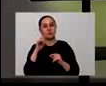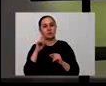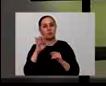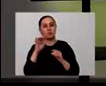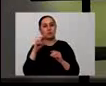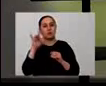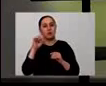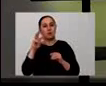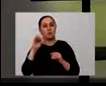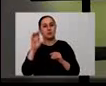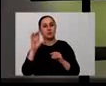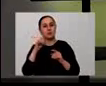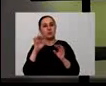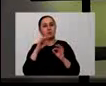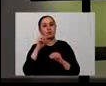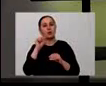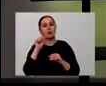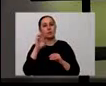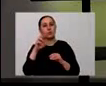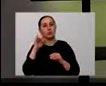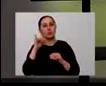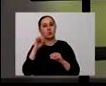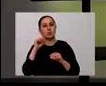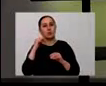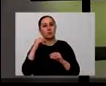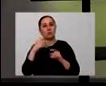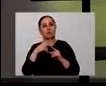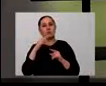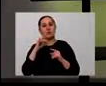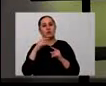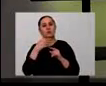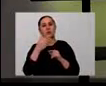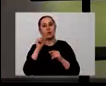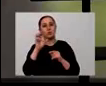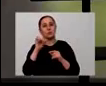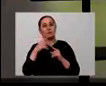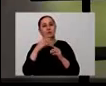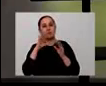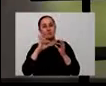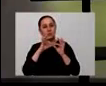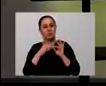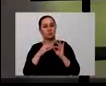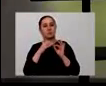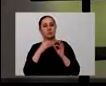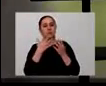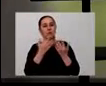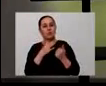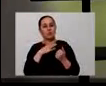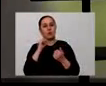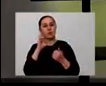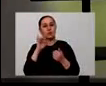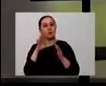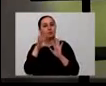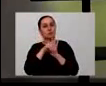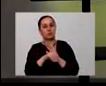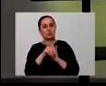boradi. Abdurauf Fitratning Abul Fayzxon fojiasi birmuncha keskin voqealarni tasvir doirasiga olgan asarlar